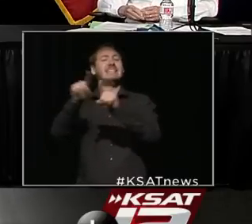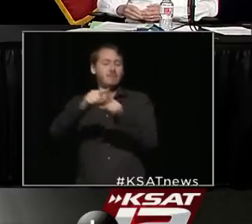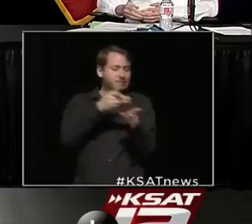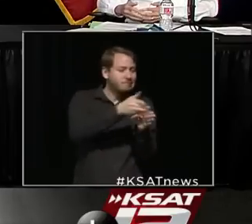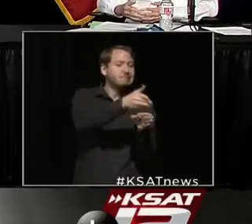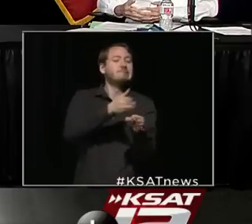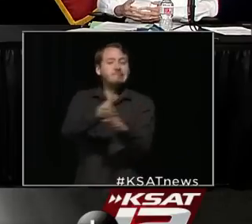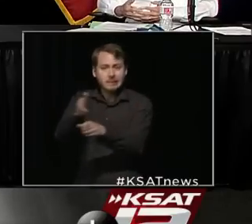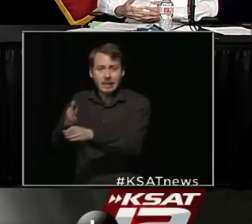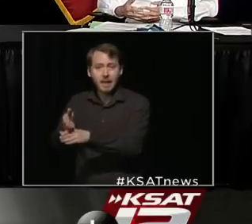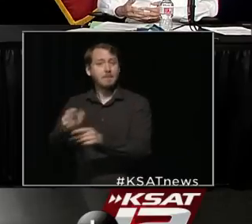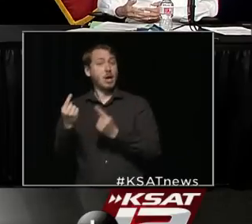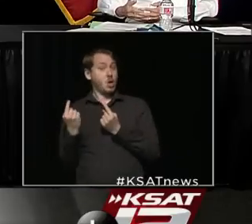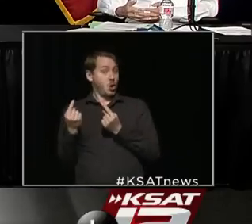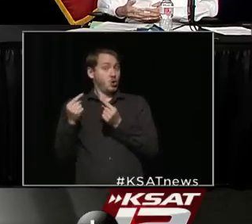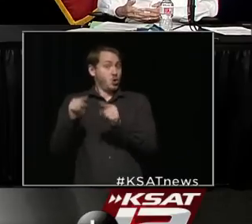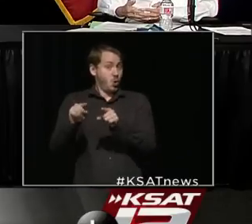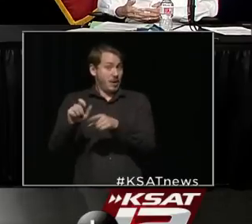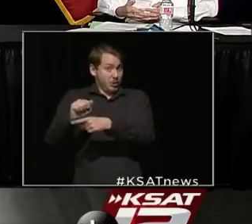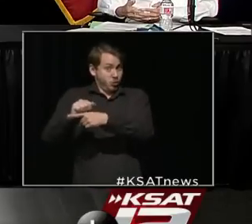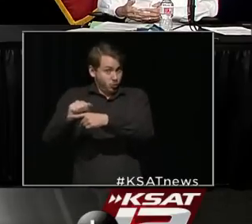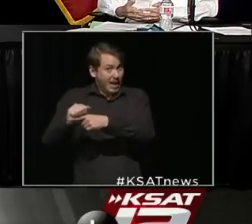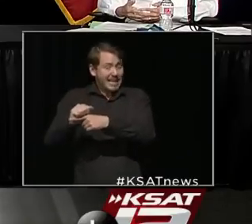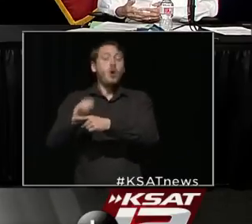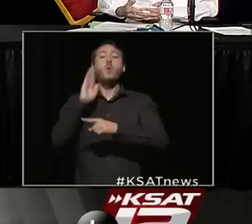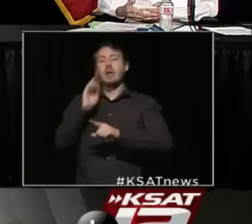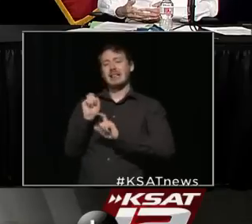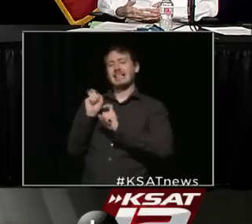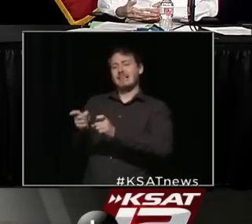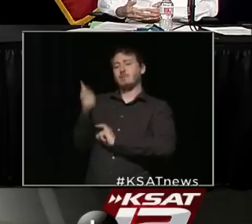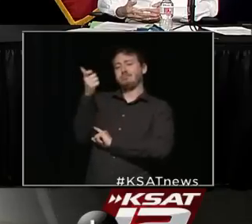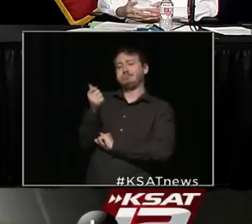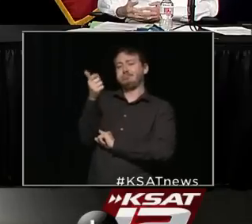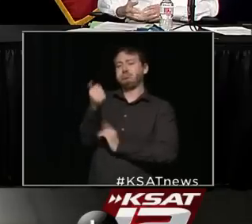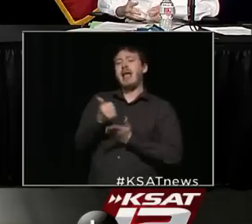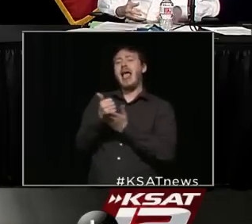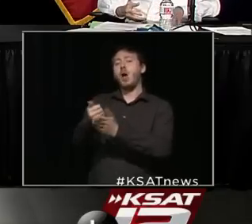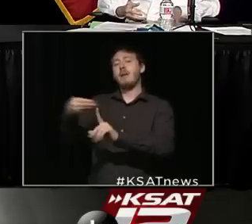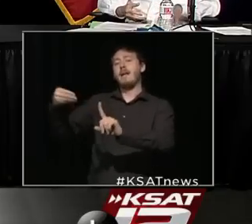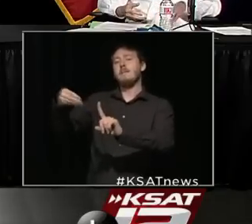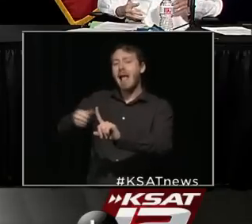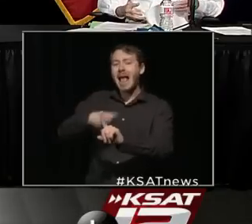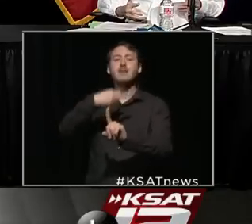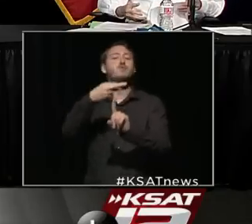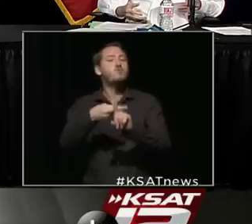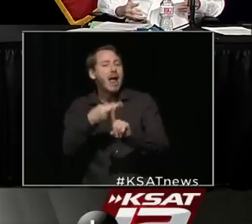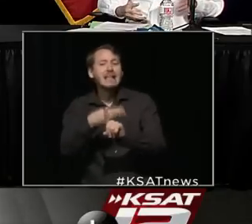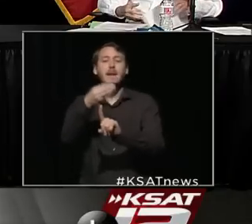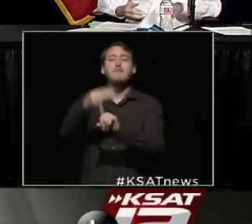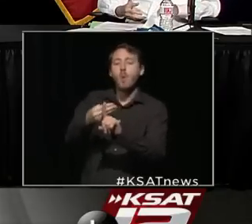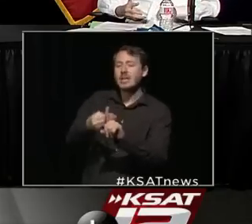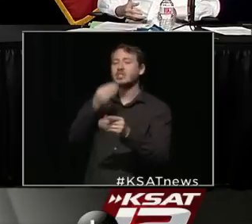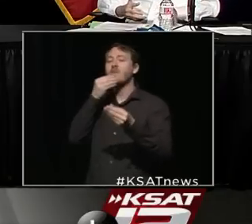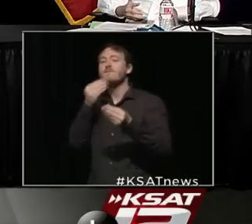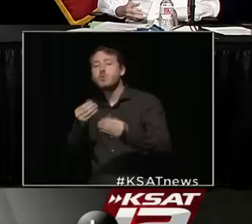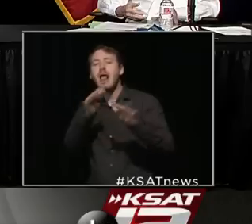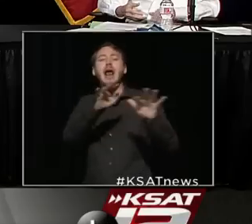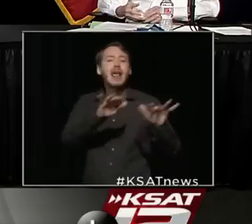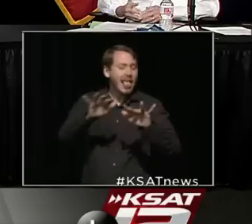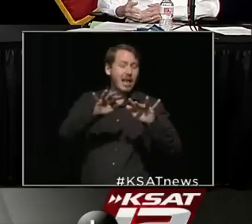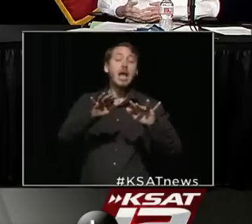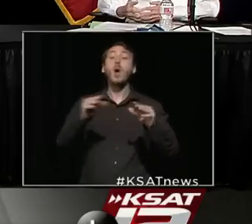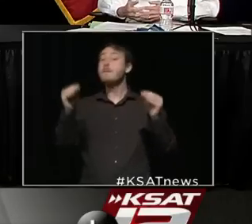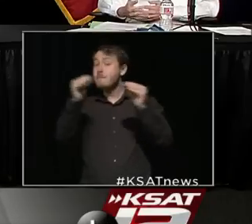you are training, you also receive a stipend to help pay rent, mortgage, keep food on the table, keep bills paid, etc. Get more information